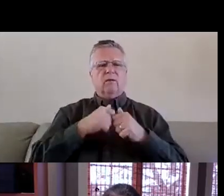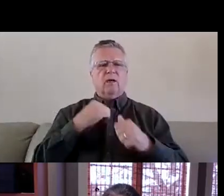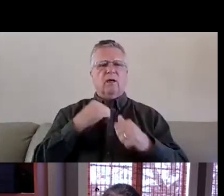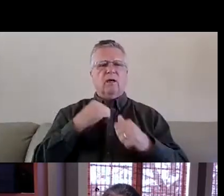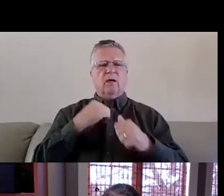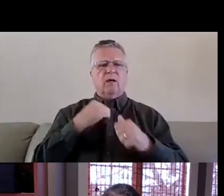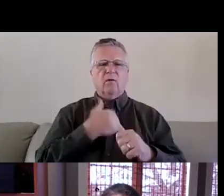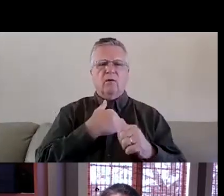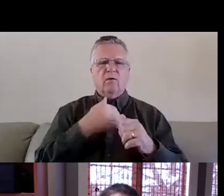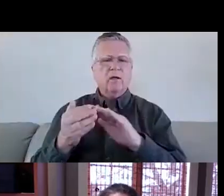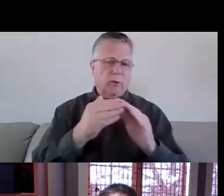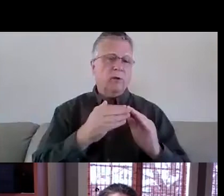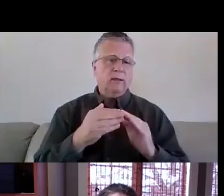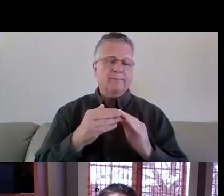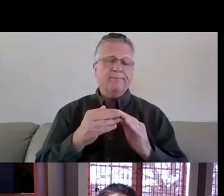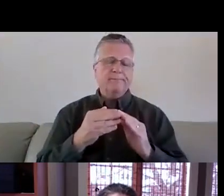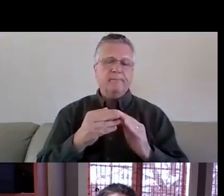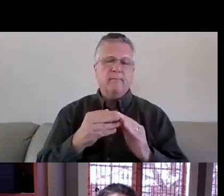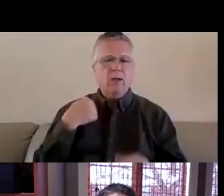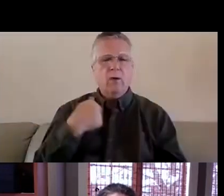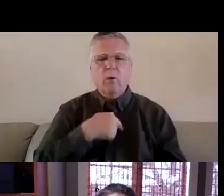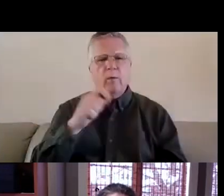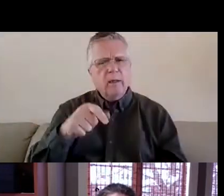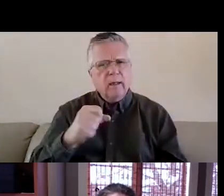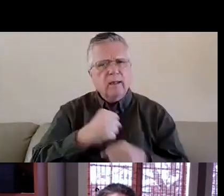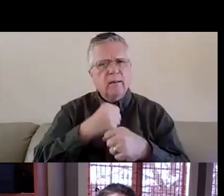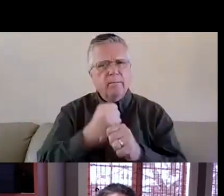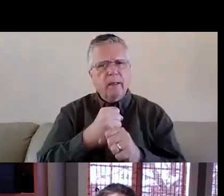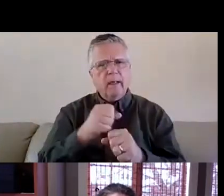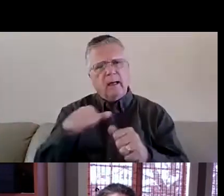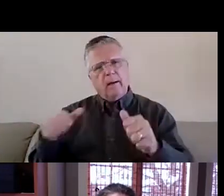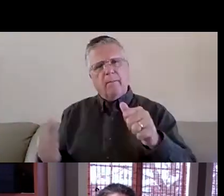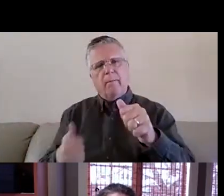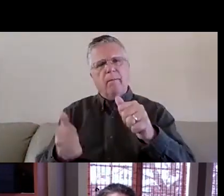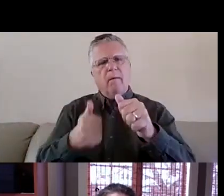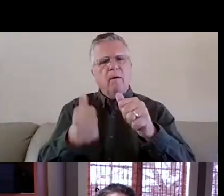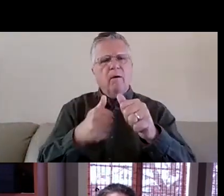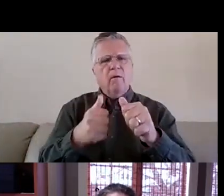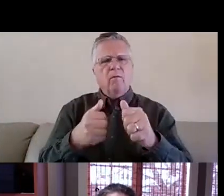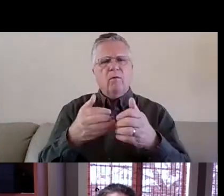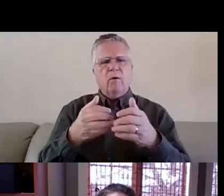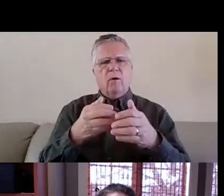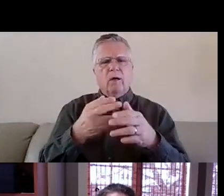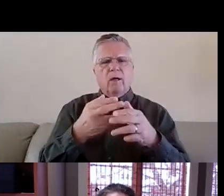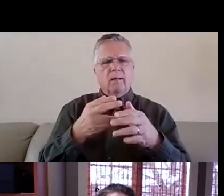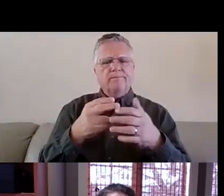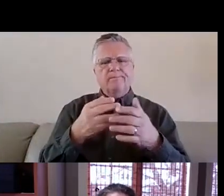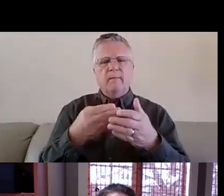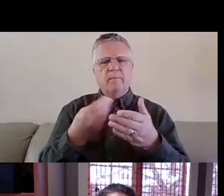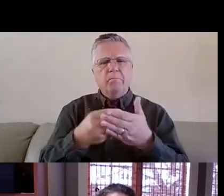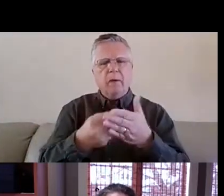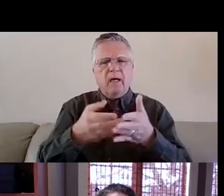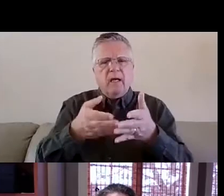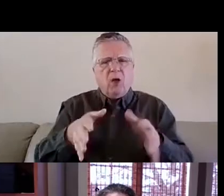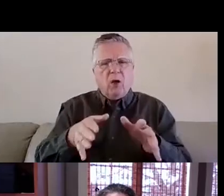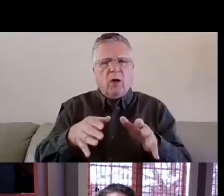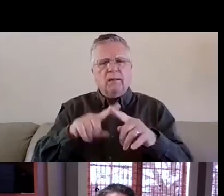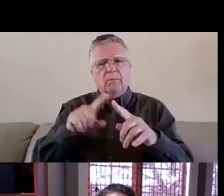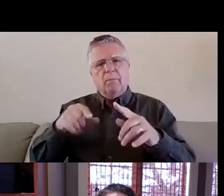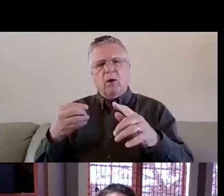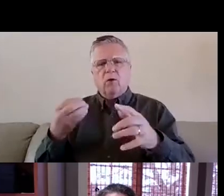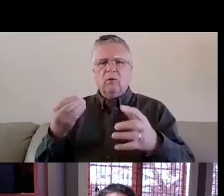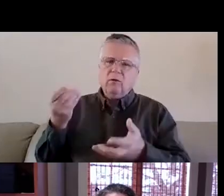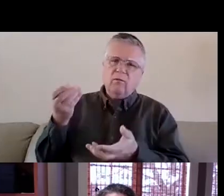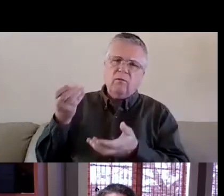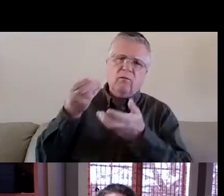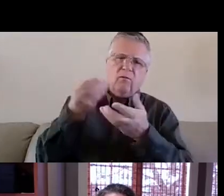communities. We have to make up for not only the shortfall, but actually fund the things that we need. And I have a lot of